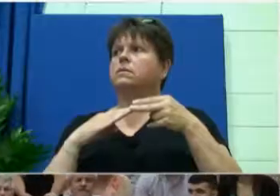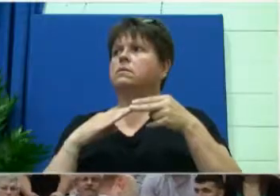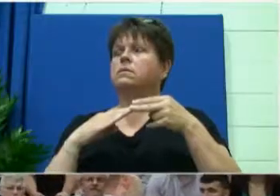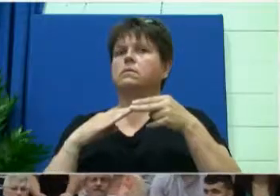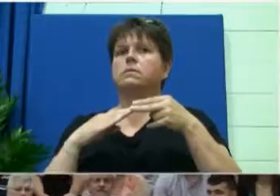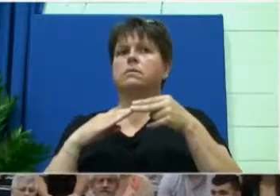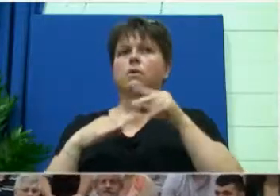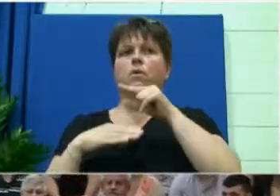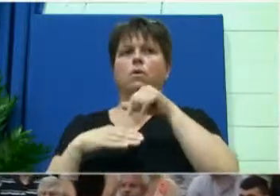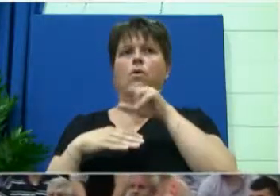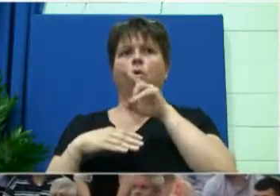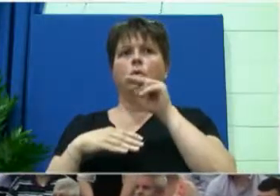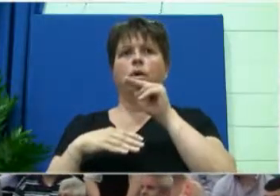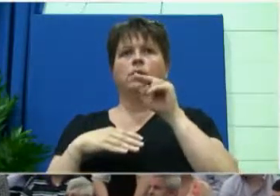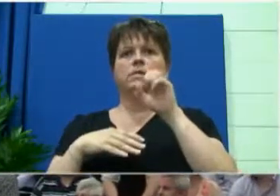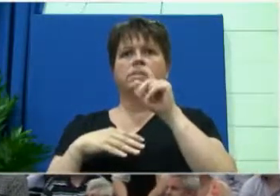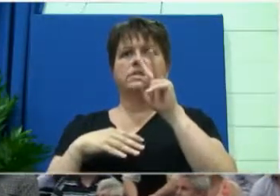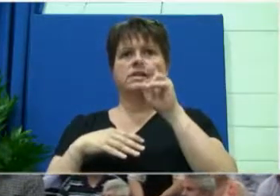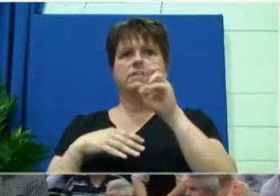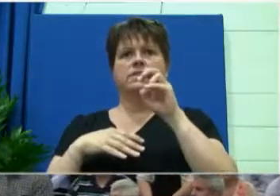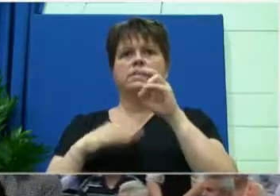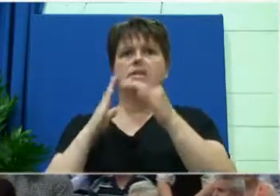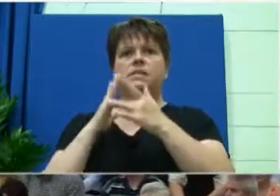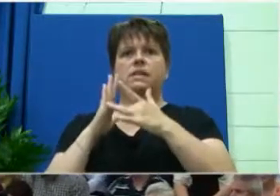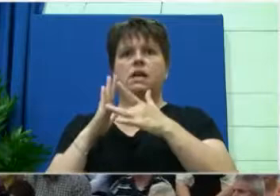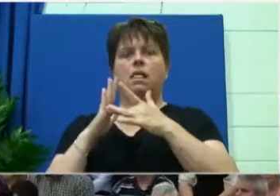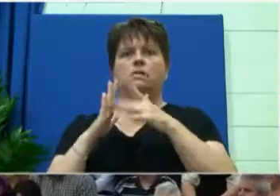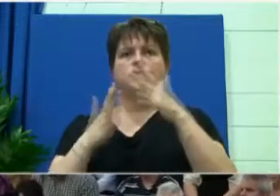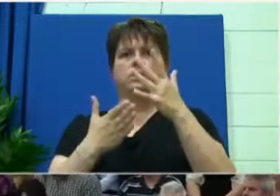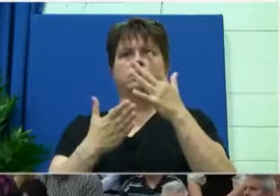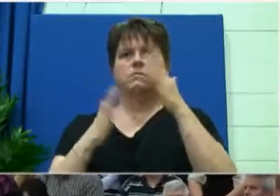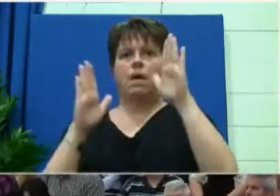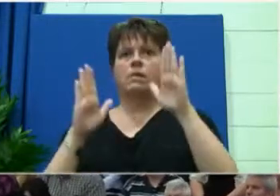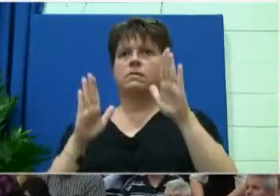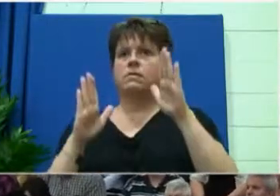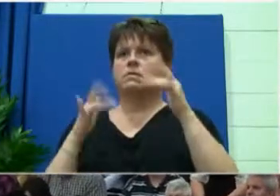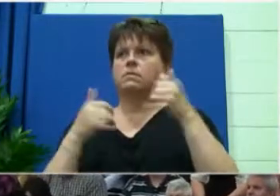Clint Stevens, received the Technology Excellence Award.